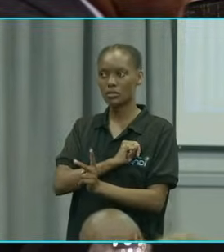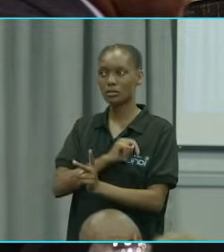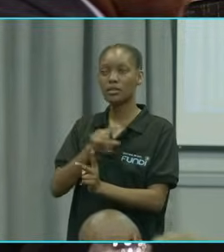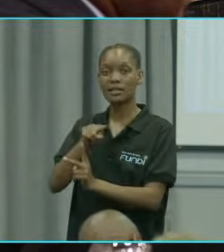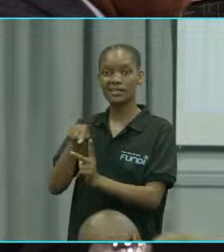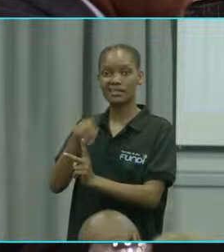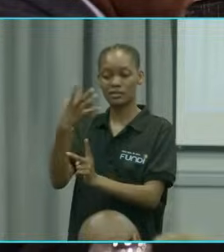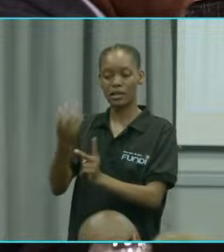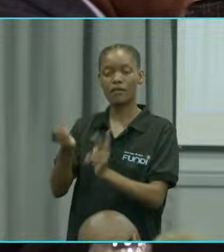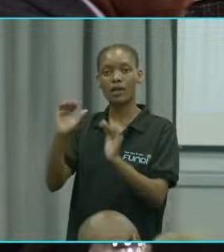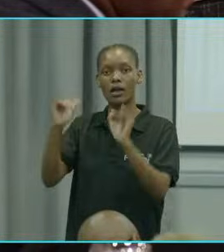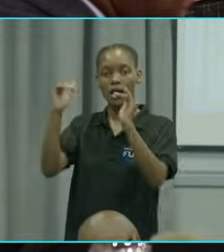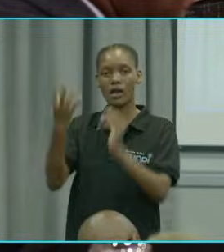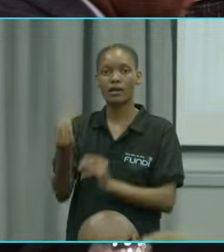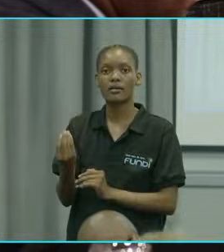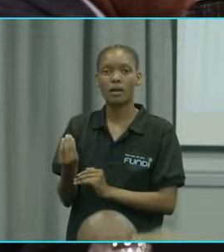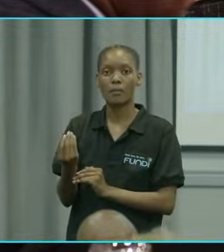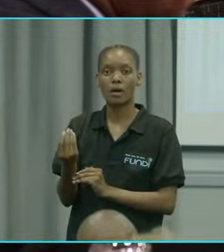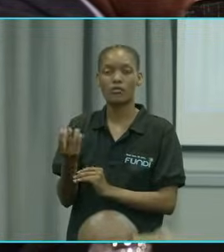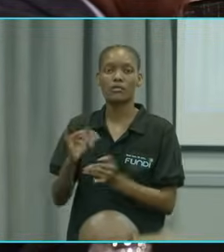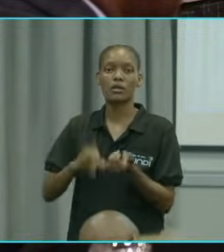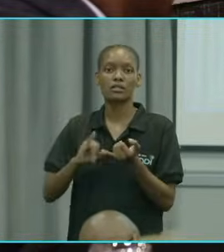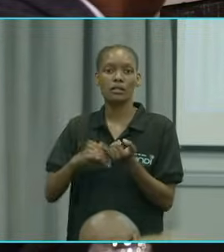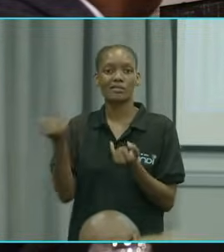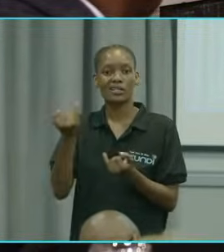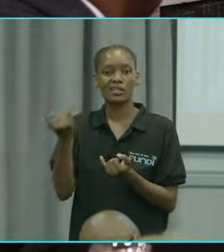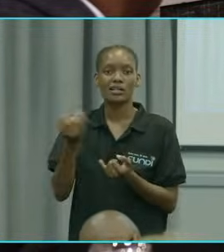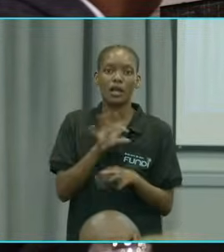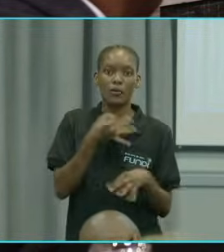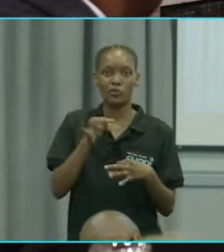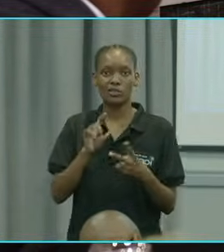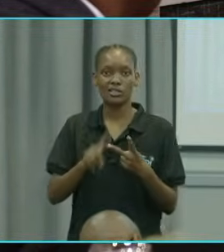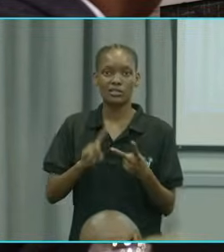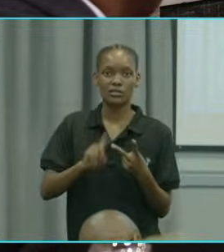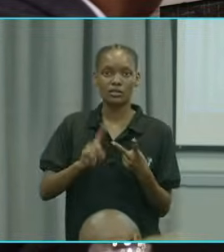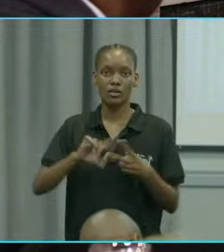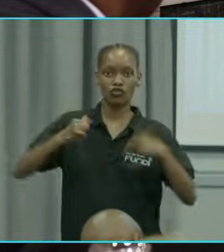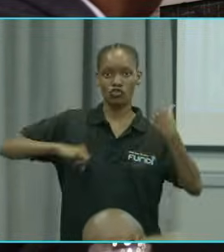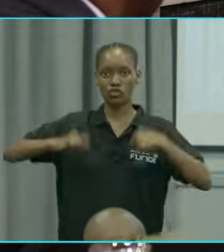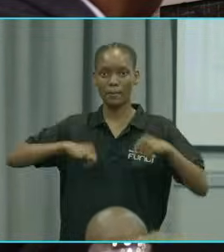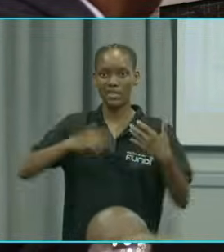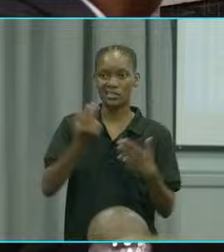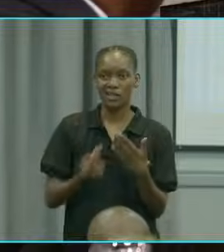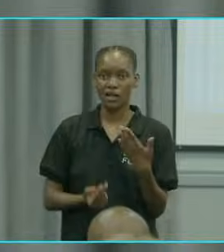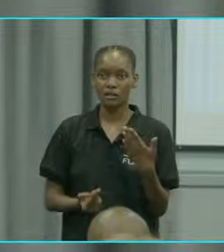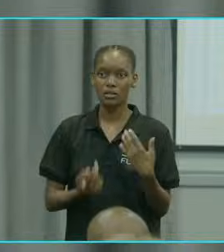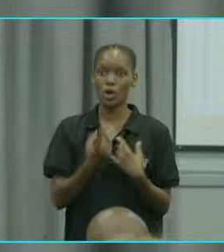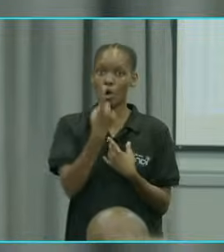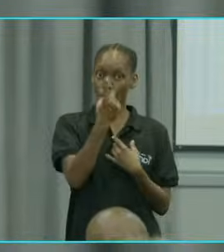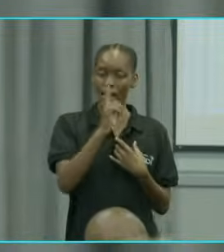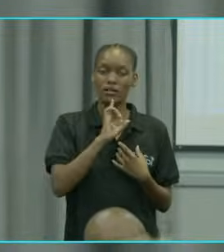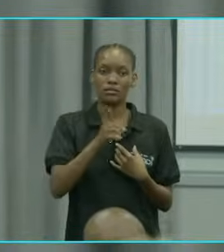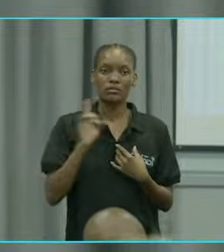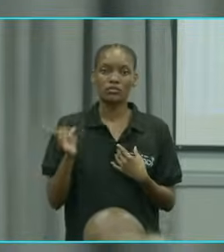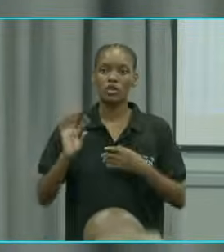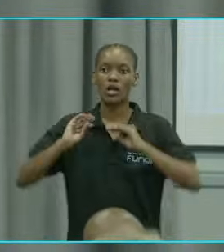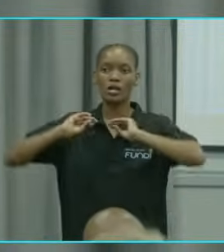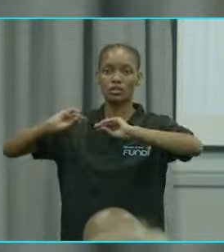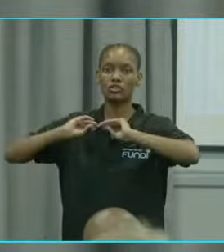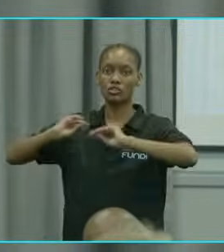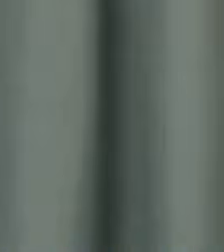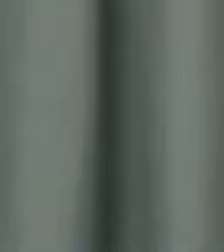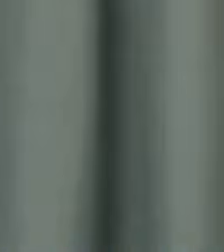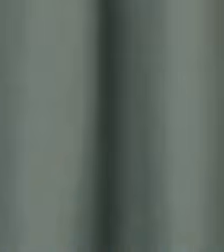high numbers in terms of subjects like music and dramatic arts. And one teacher is teaching a